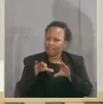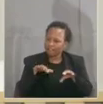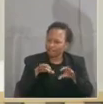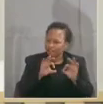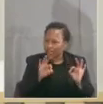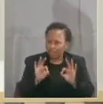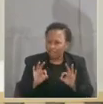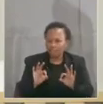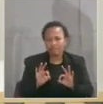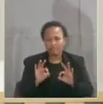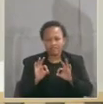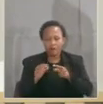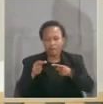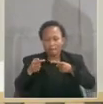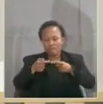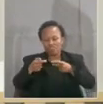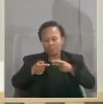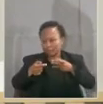countermeasures, and also